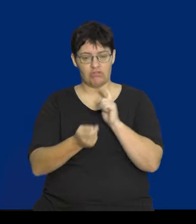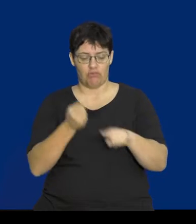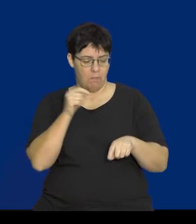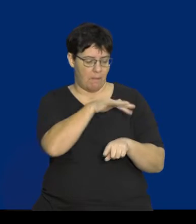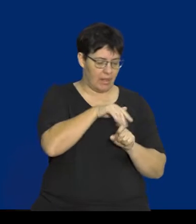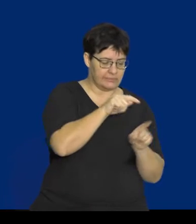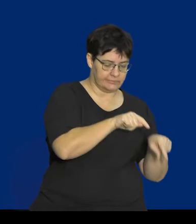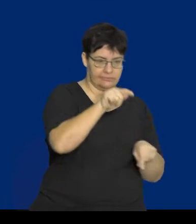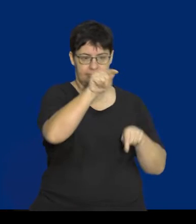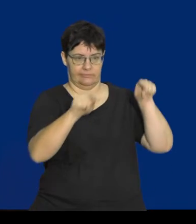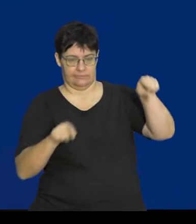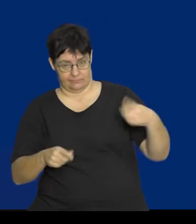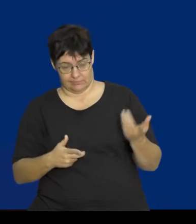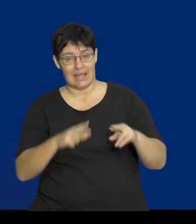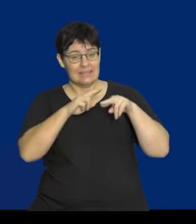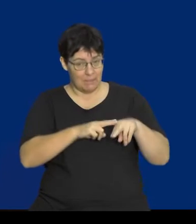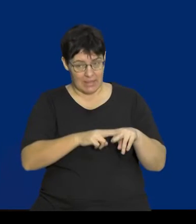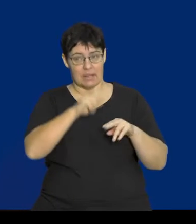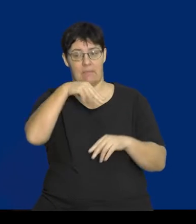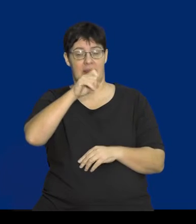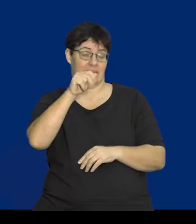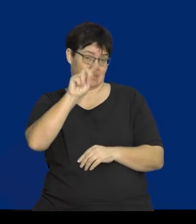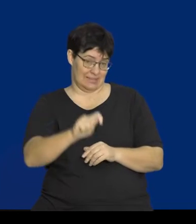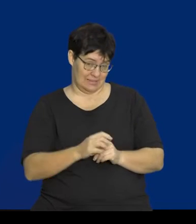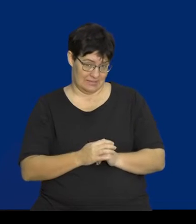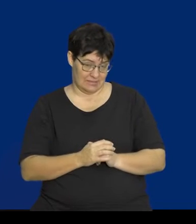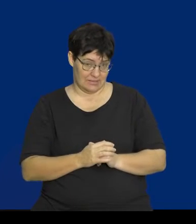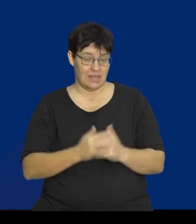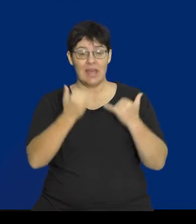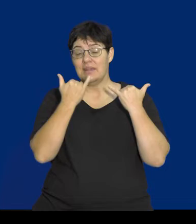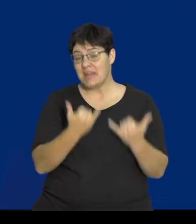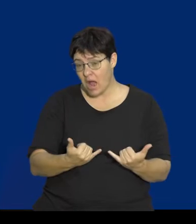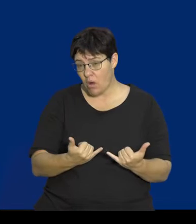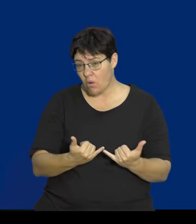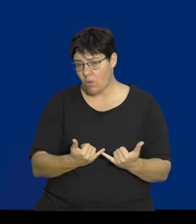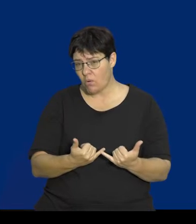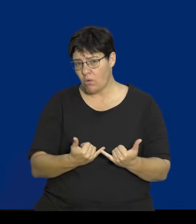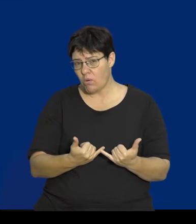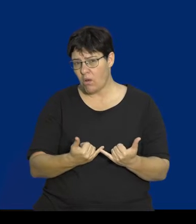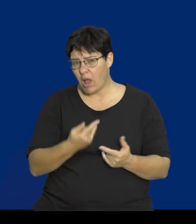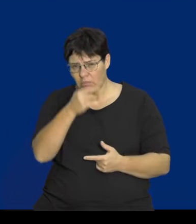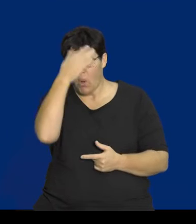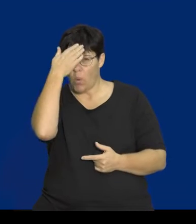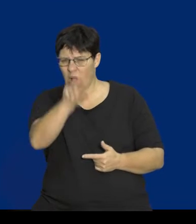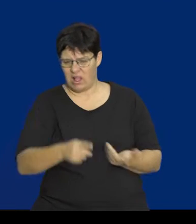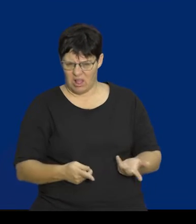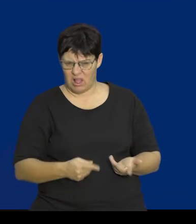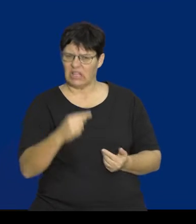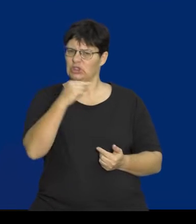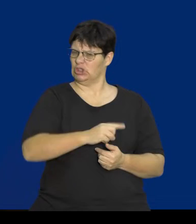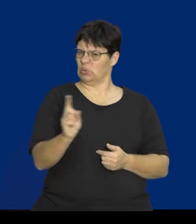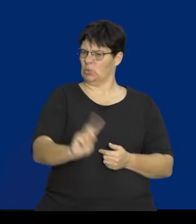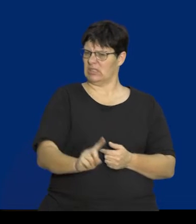to planet, and it depends on the planet. What we're going to do is we're going to go, how do I know what